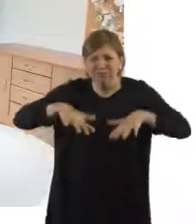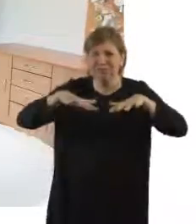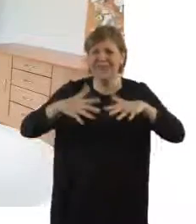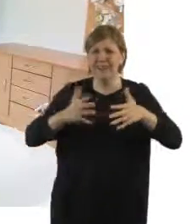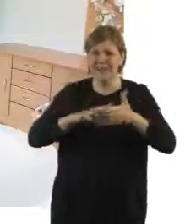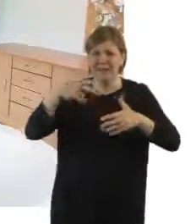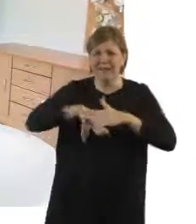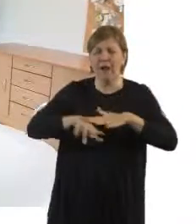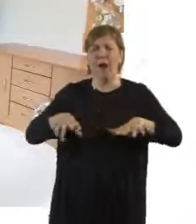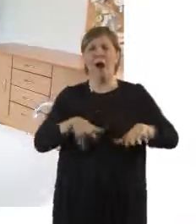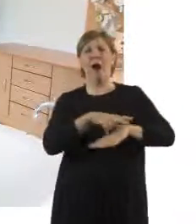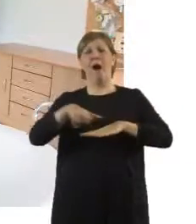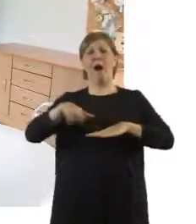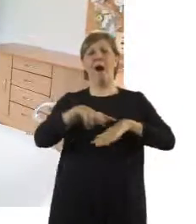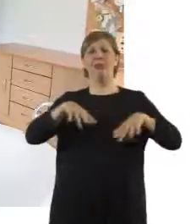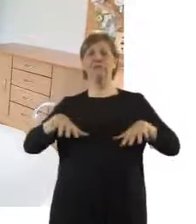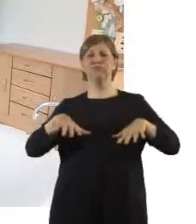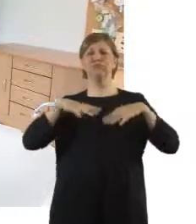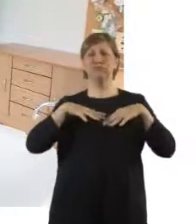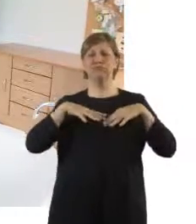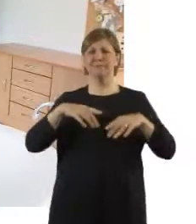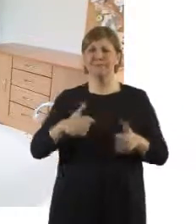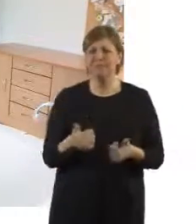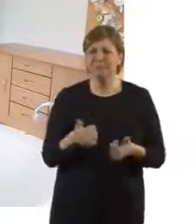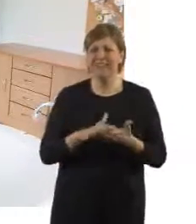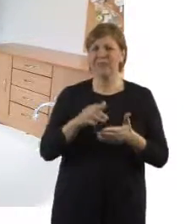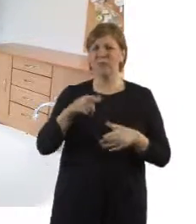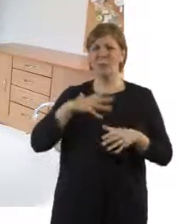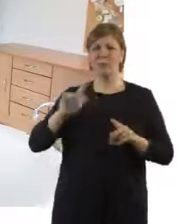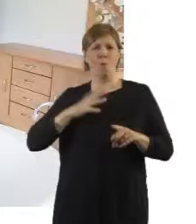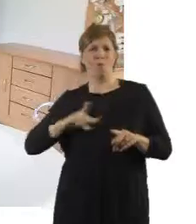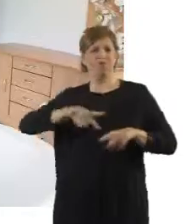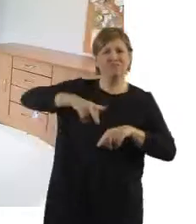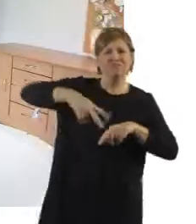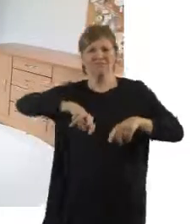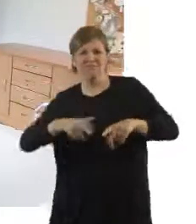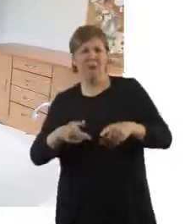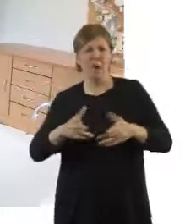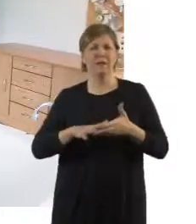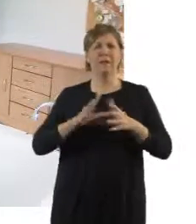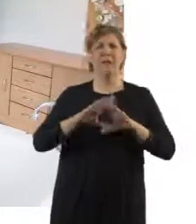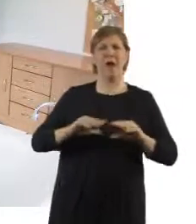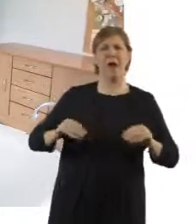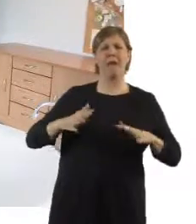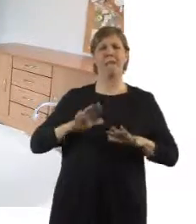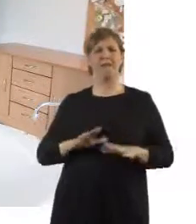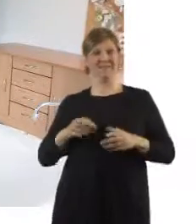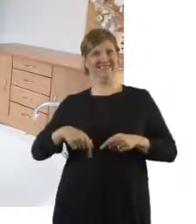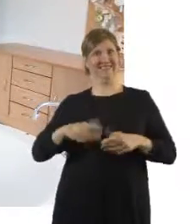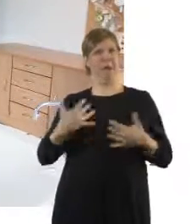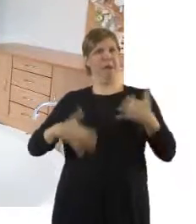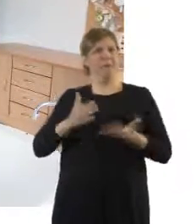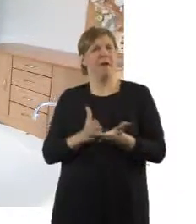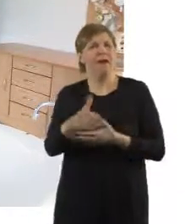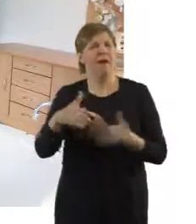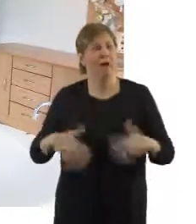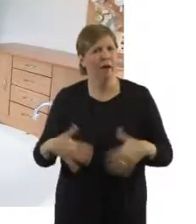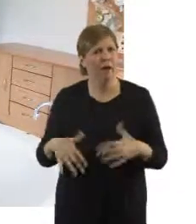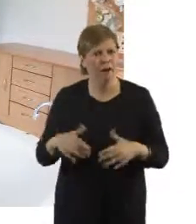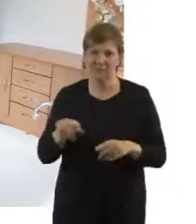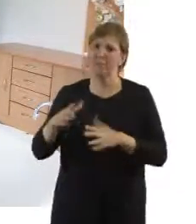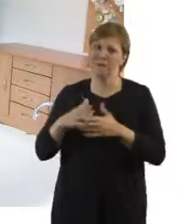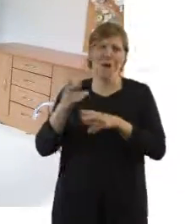to be really buoyant, get into any birthing position she wants, and also the warm water is very, very soothing for labour. Midwives love it and the